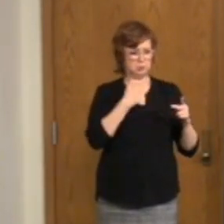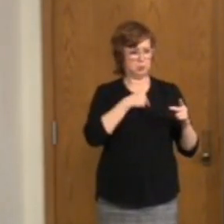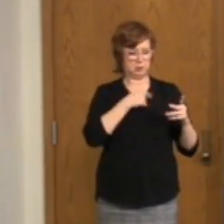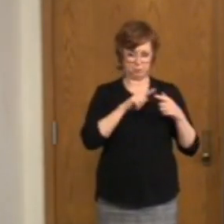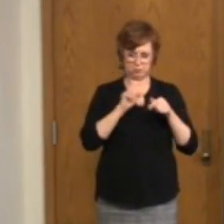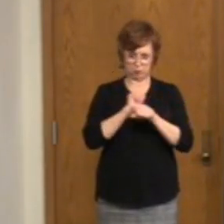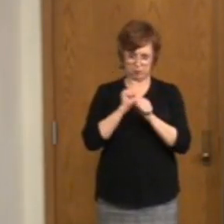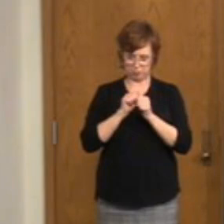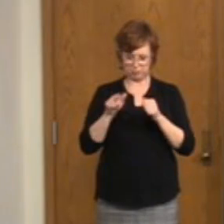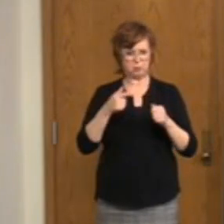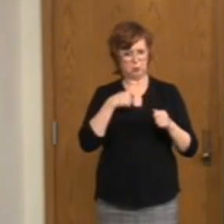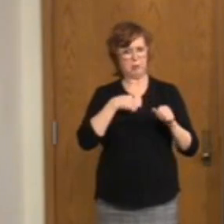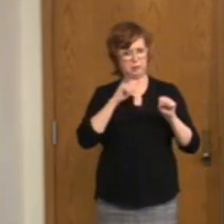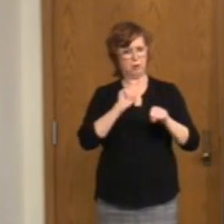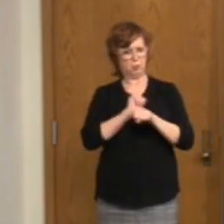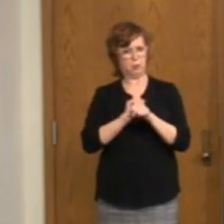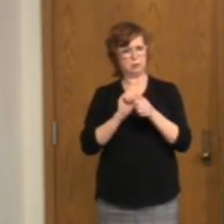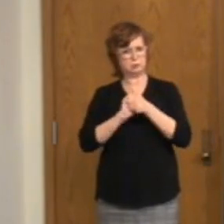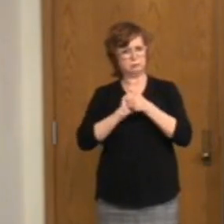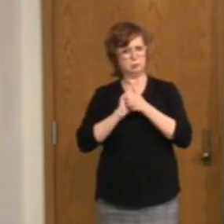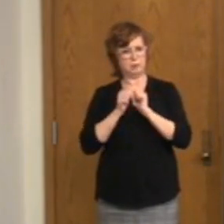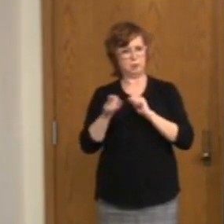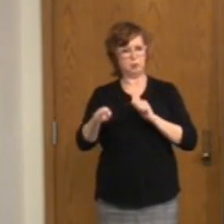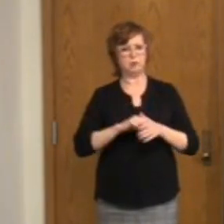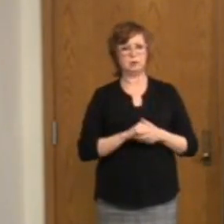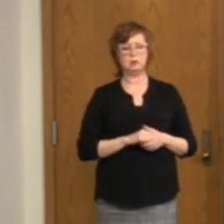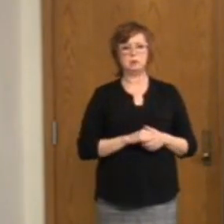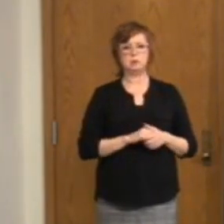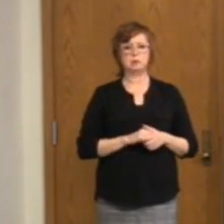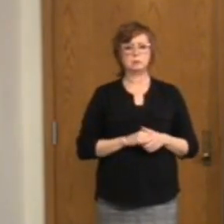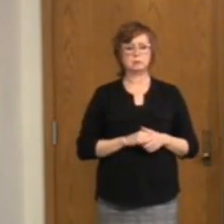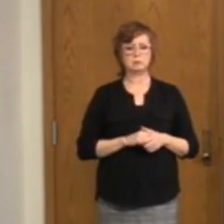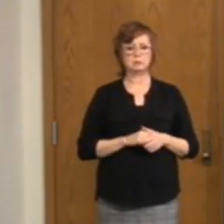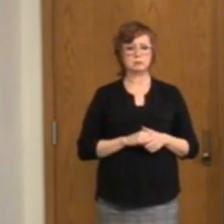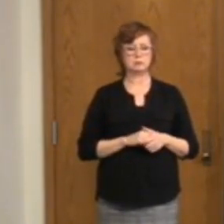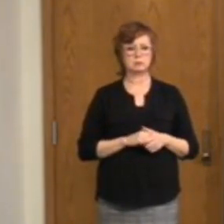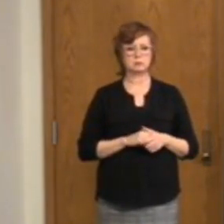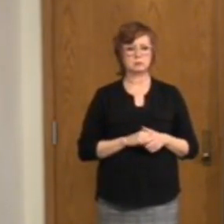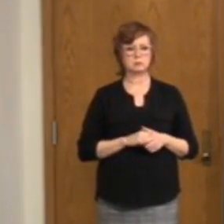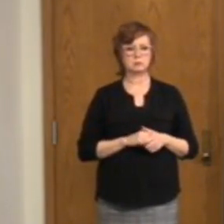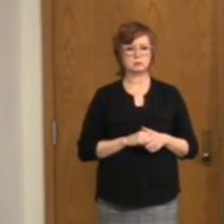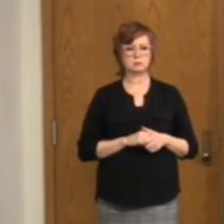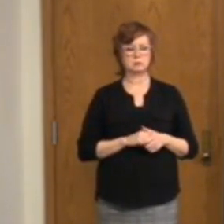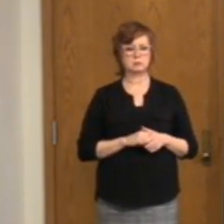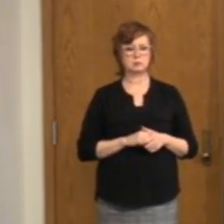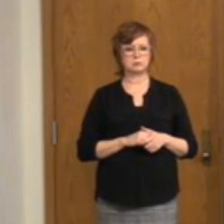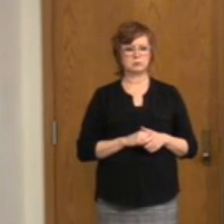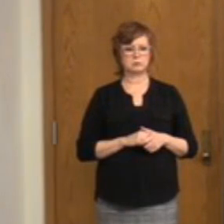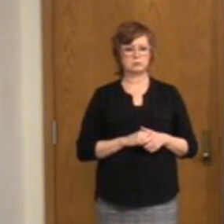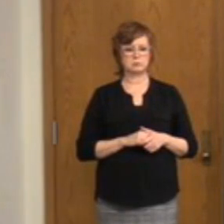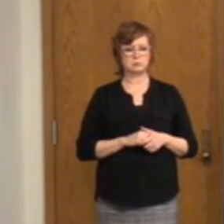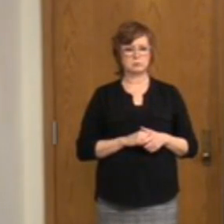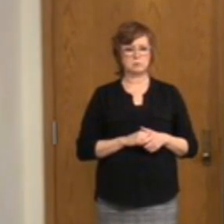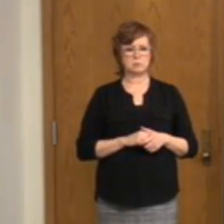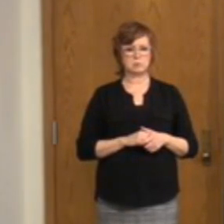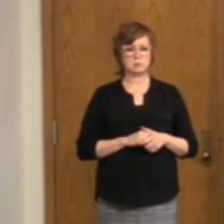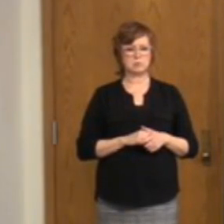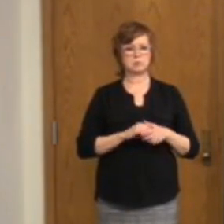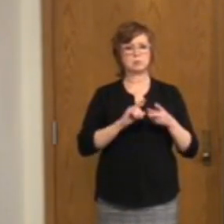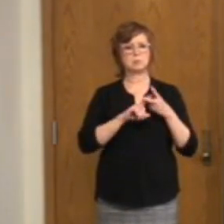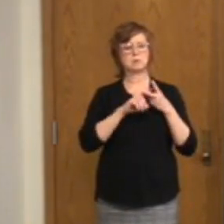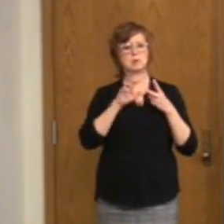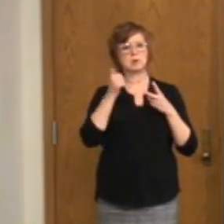make that happen. And then just also a highlight to Dr. Shahab's point, testing has been an integral component of outbreak management across the province